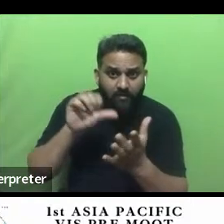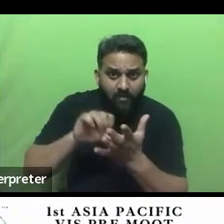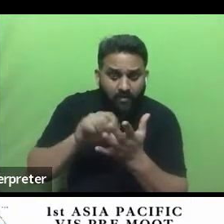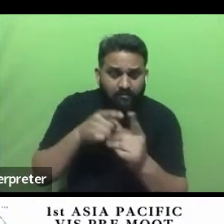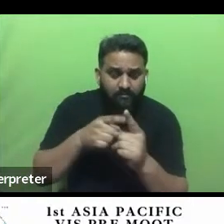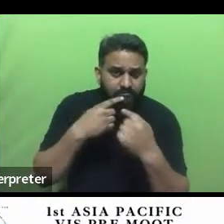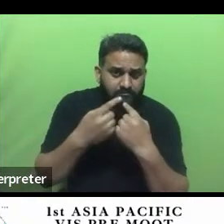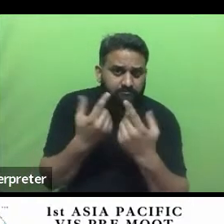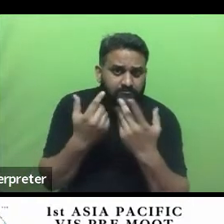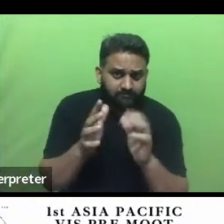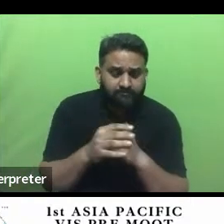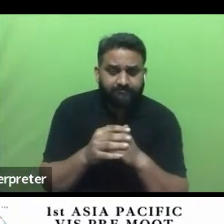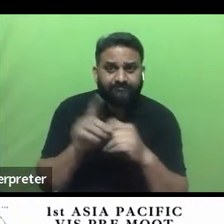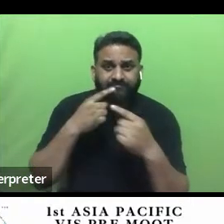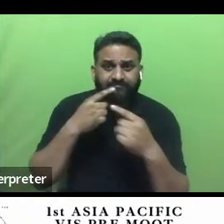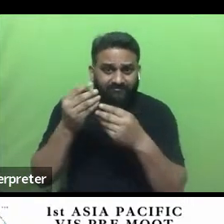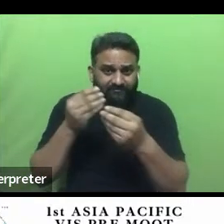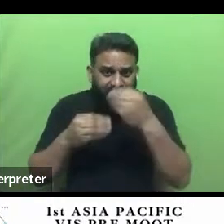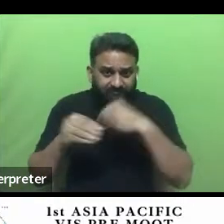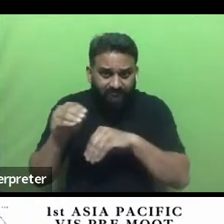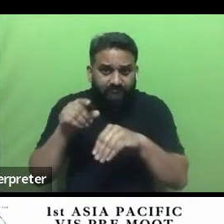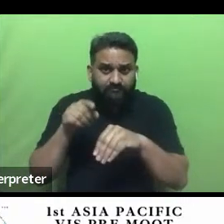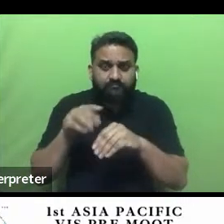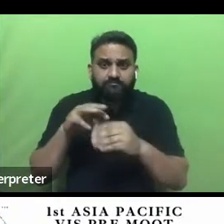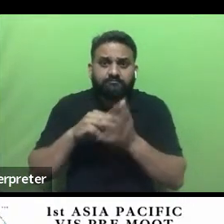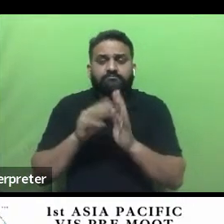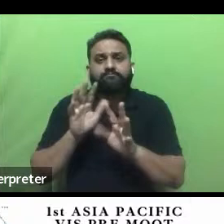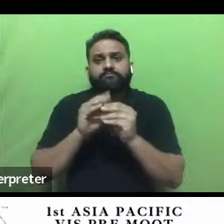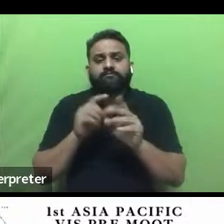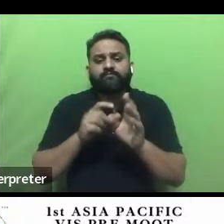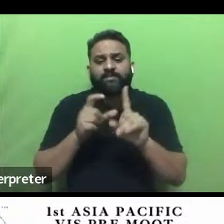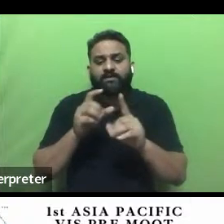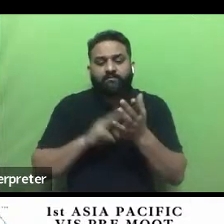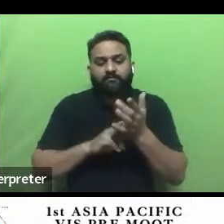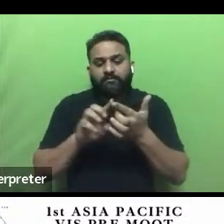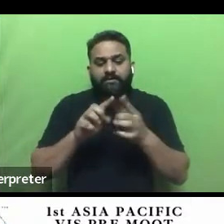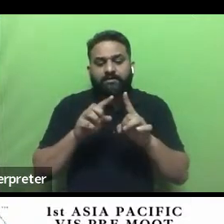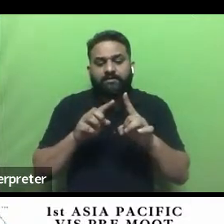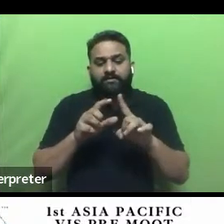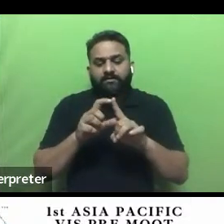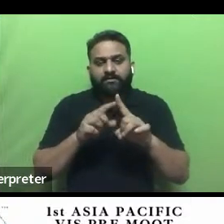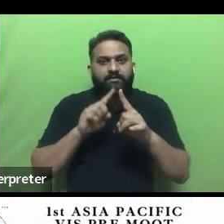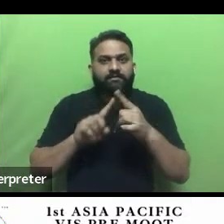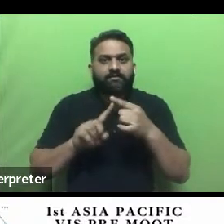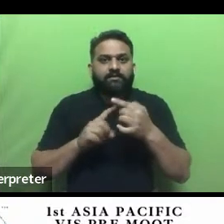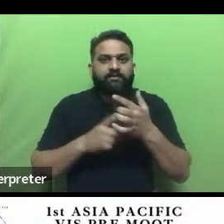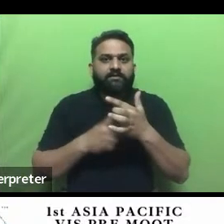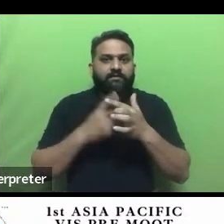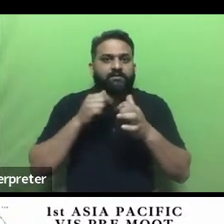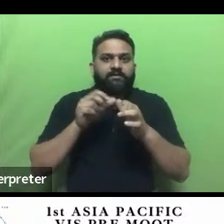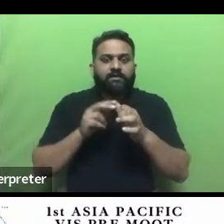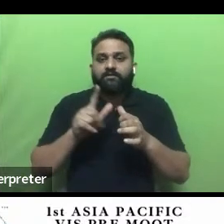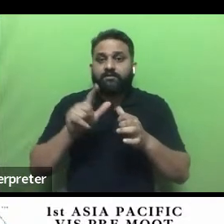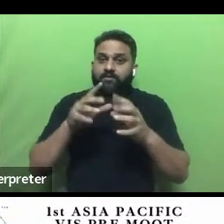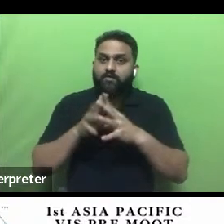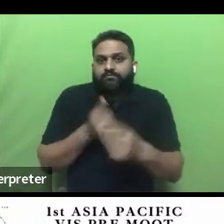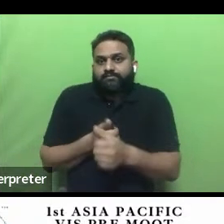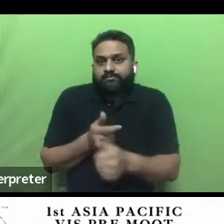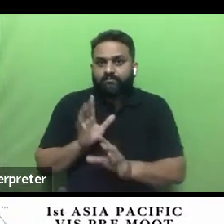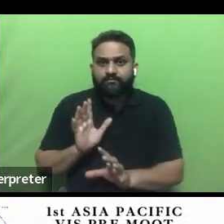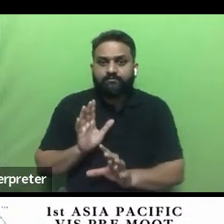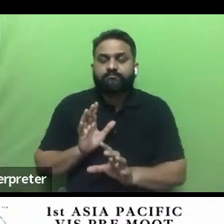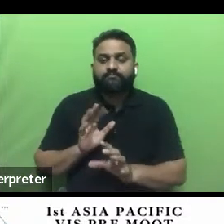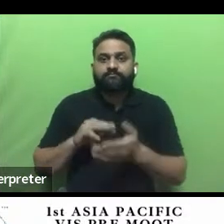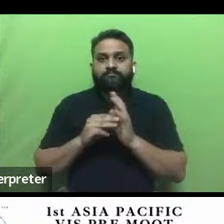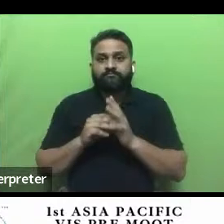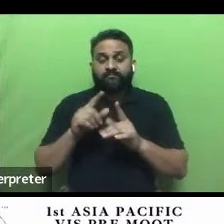quote here, the sale will be governed by Mediterraneo law. Now, again, referring to French